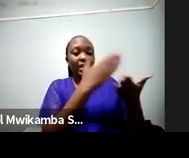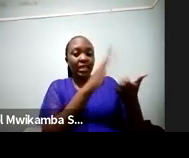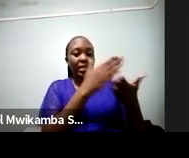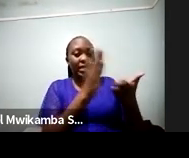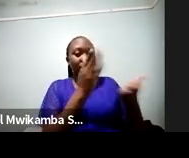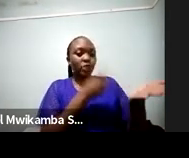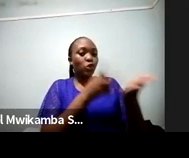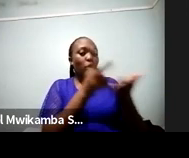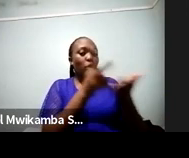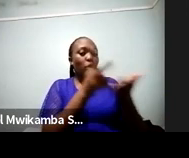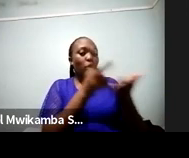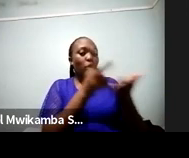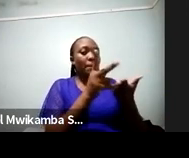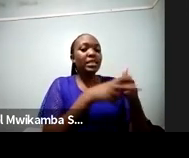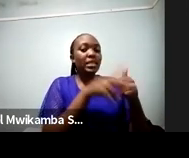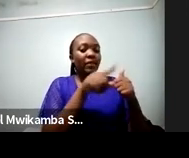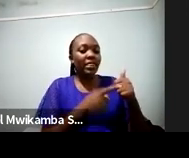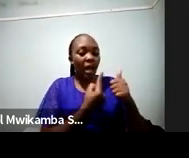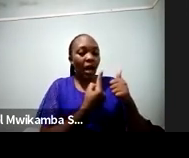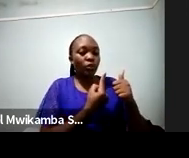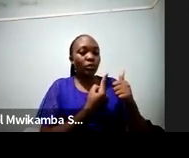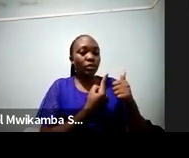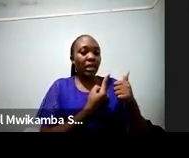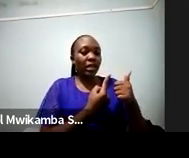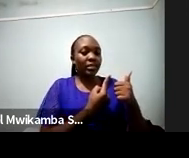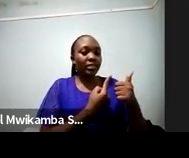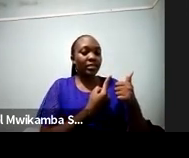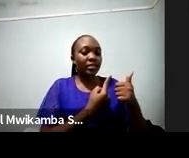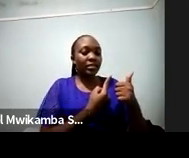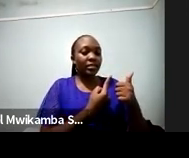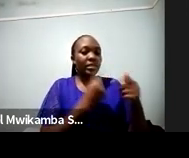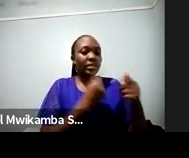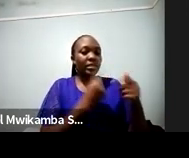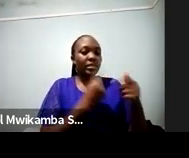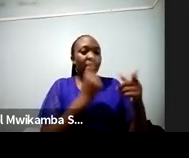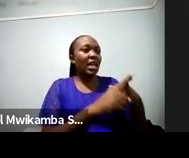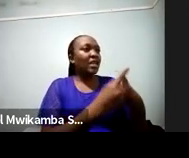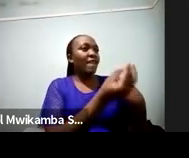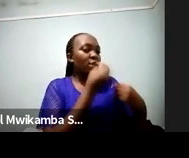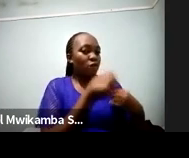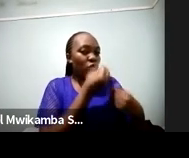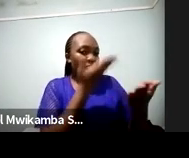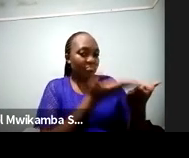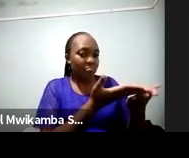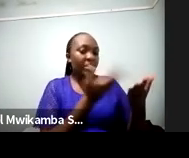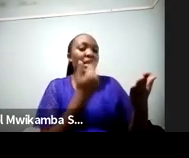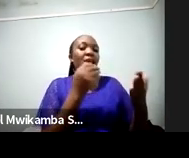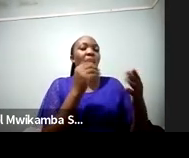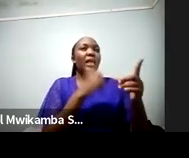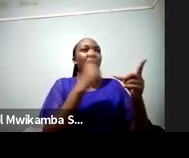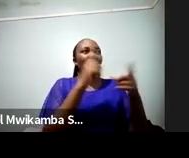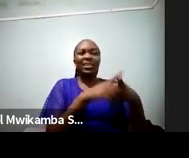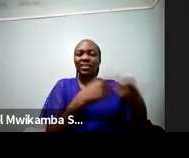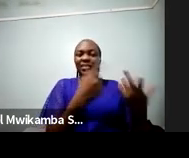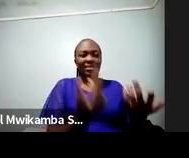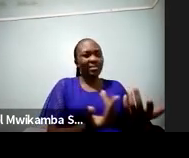we then get to a broader picture of what are we saving. By the time to invest 50,000,